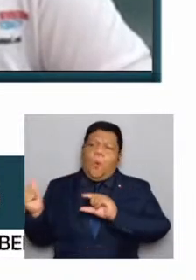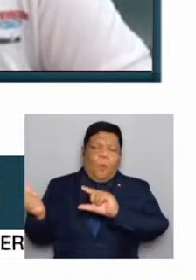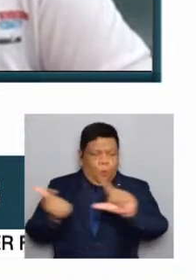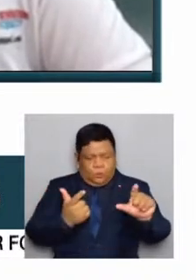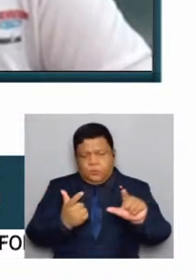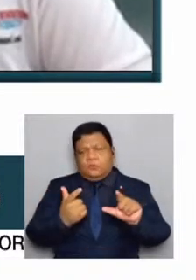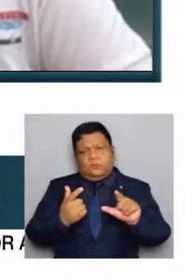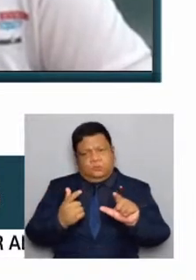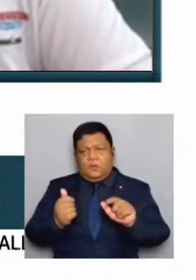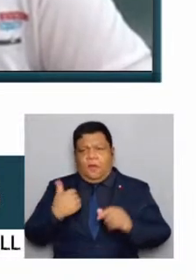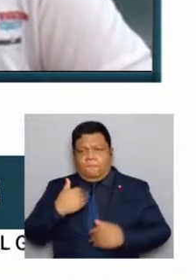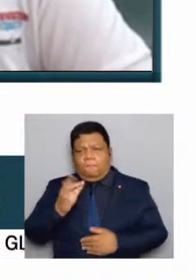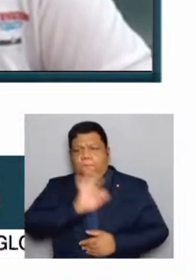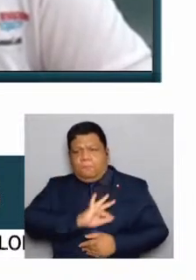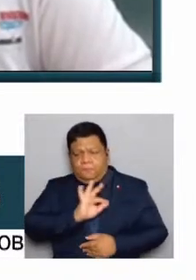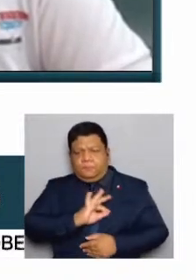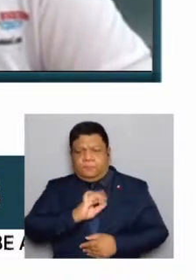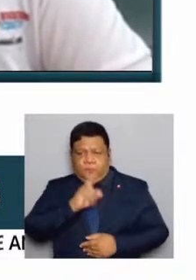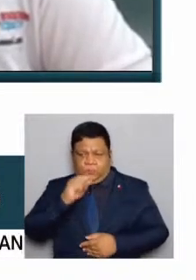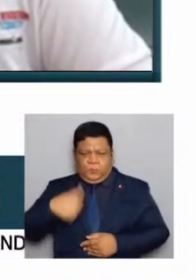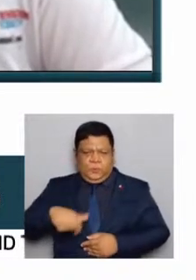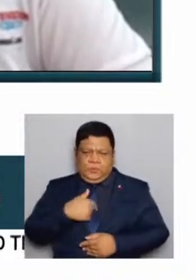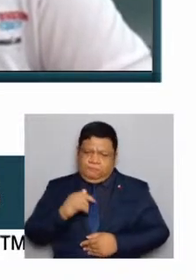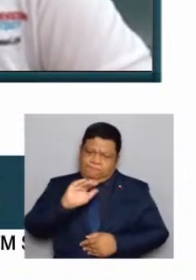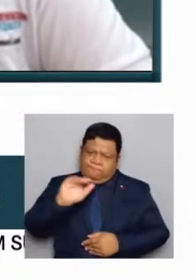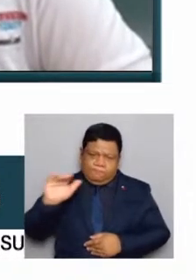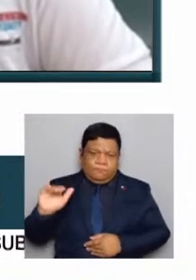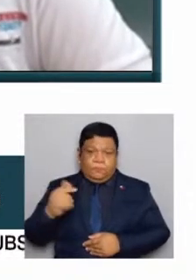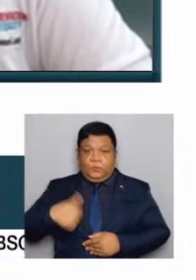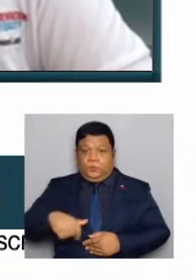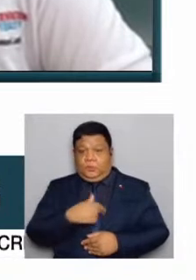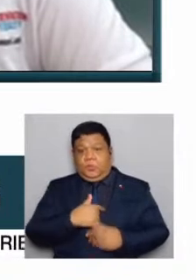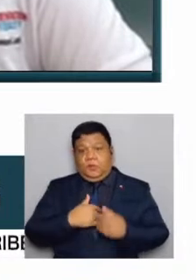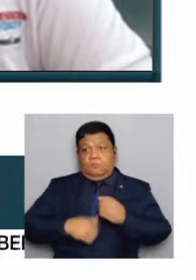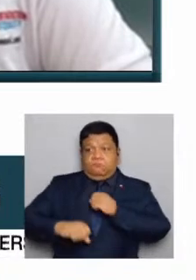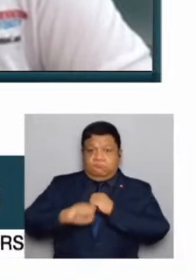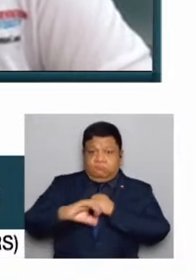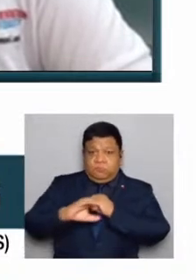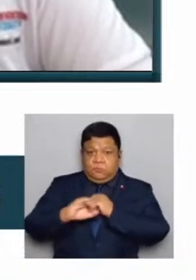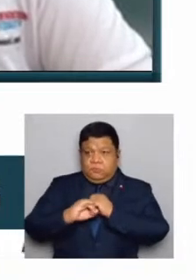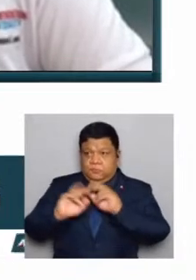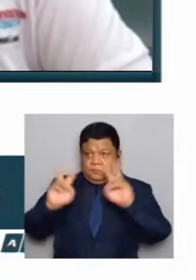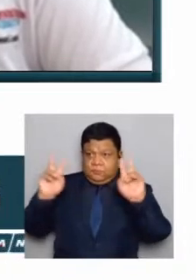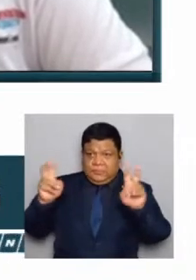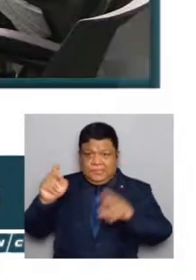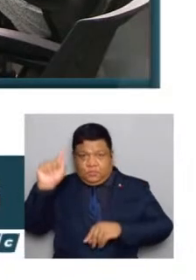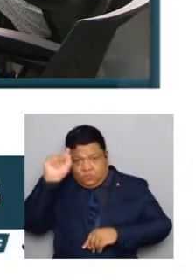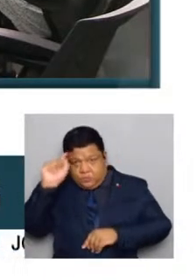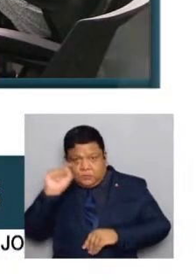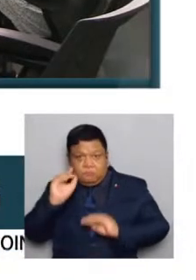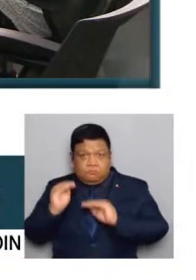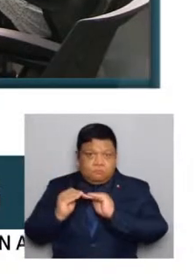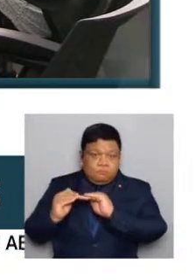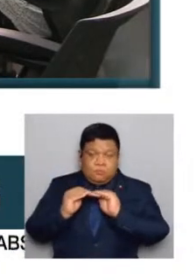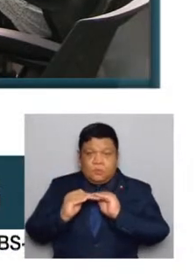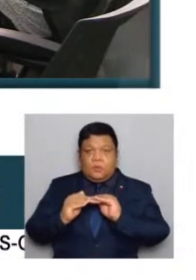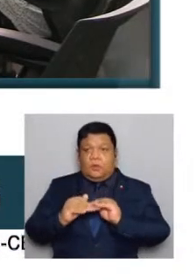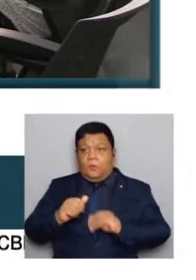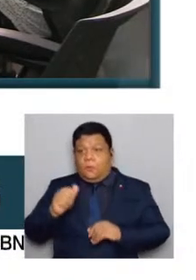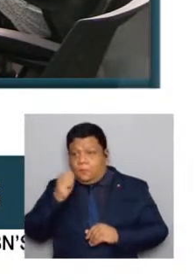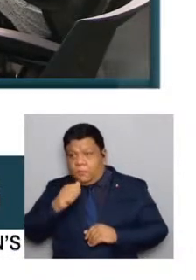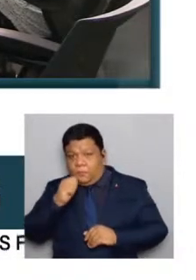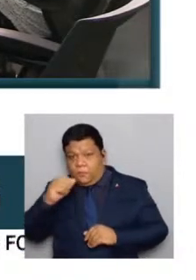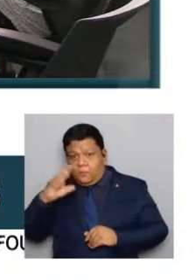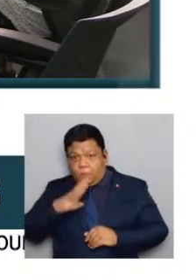And this is really our call, that we, when we all promote gender equality, women and girls, when we pave pathways for